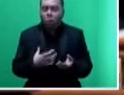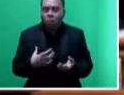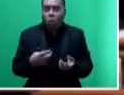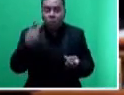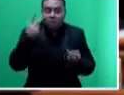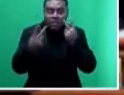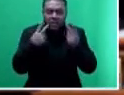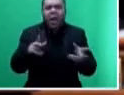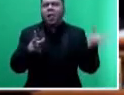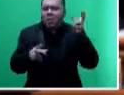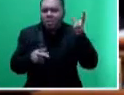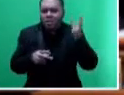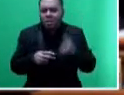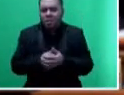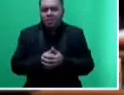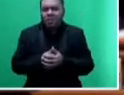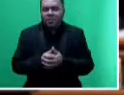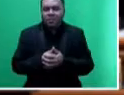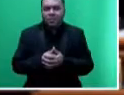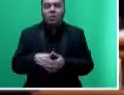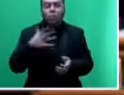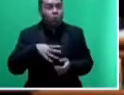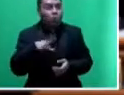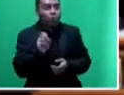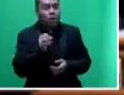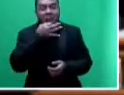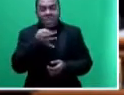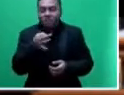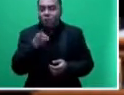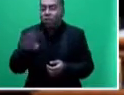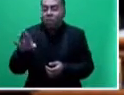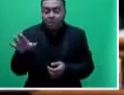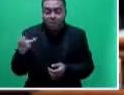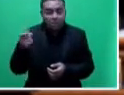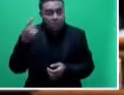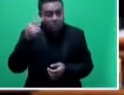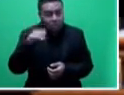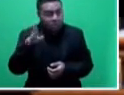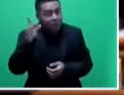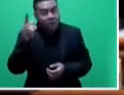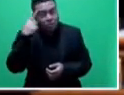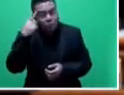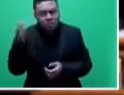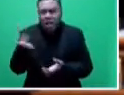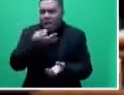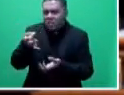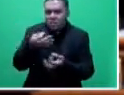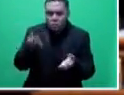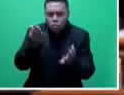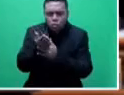visited you on them on the ground and asked for their thoughts through the Fijian government Facebook